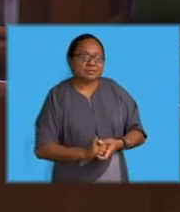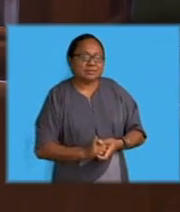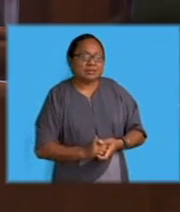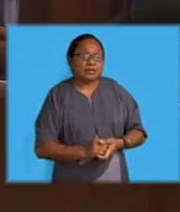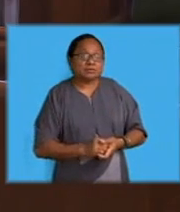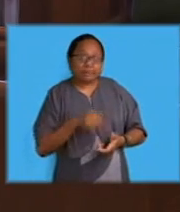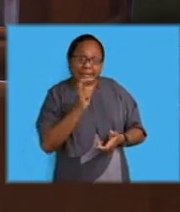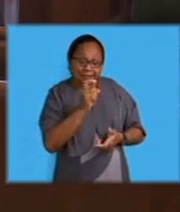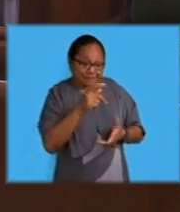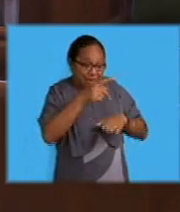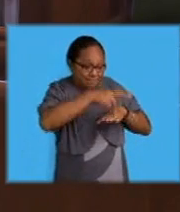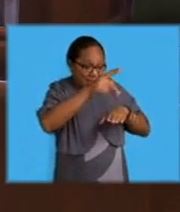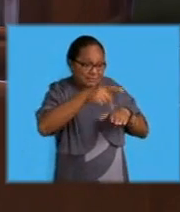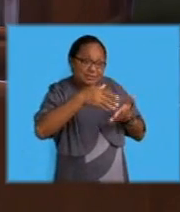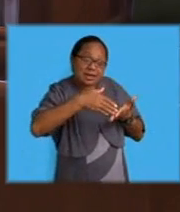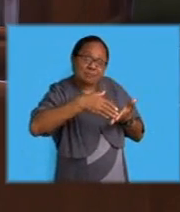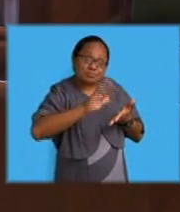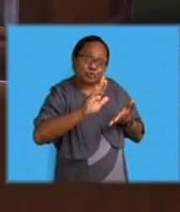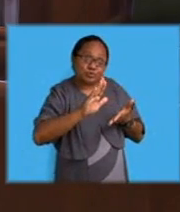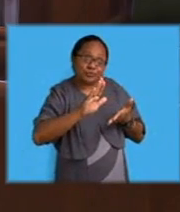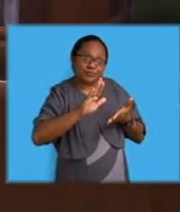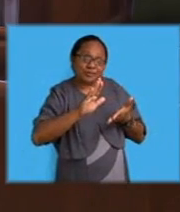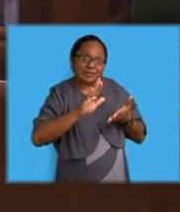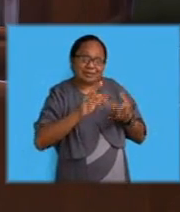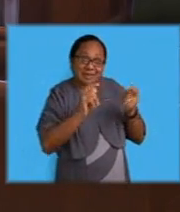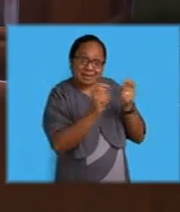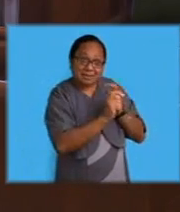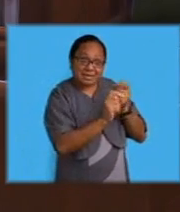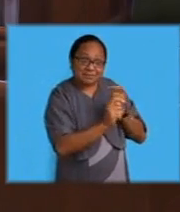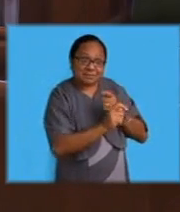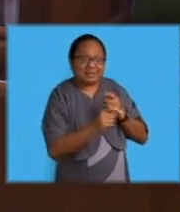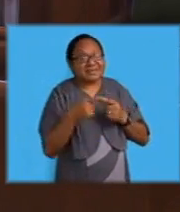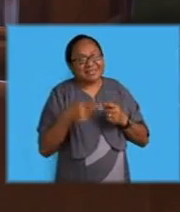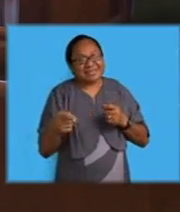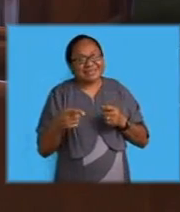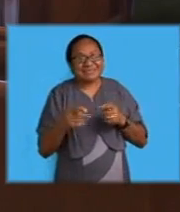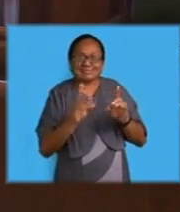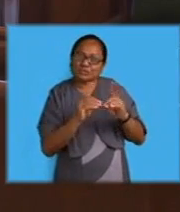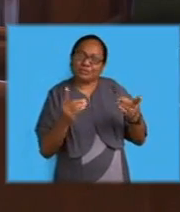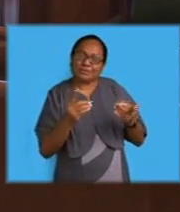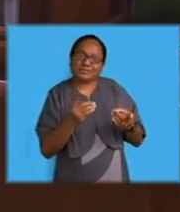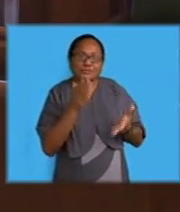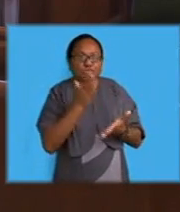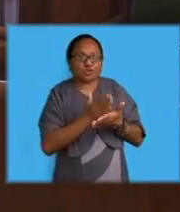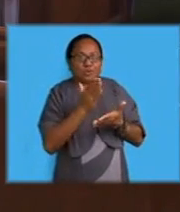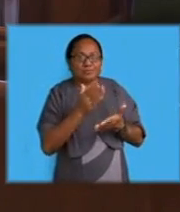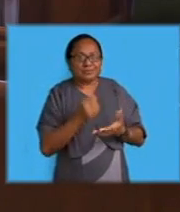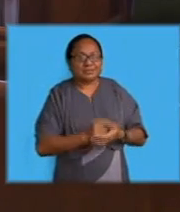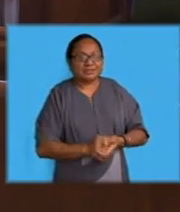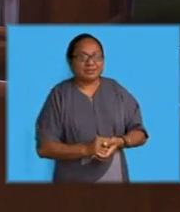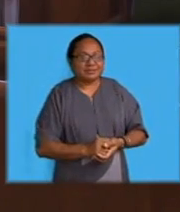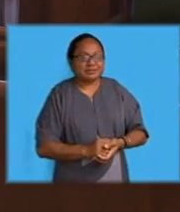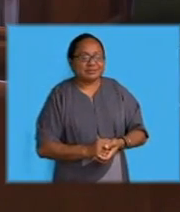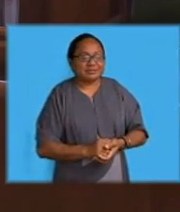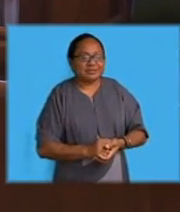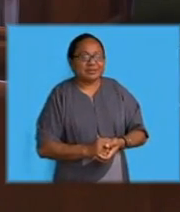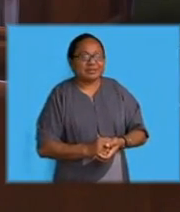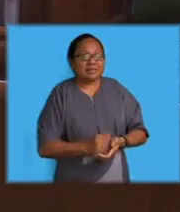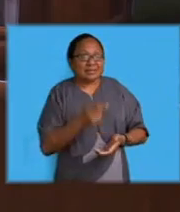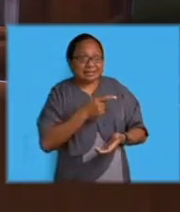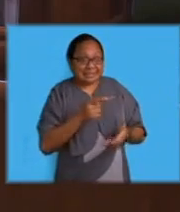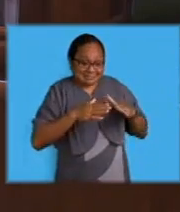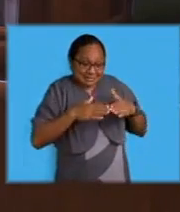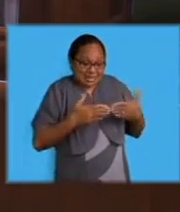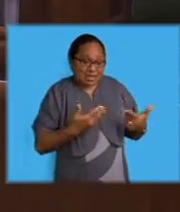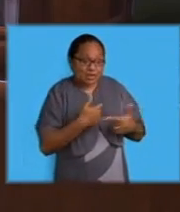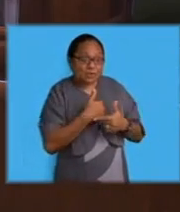Parliament approve this amendment, we of course will be getting rid of a discriminatory practice. And number two, it will enable us to be able to then